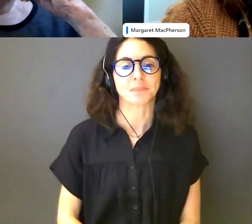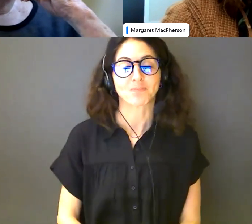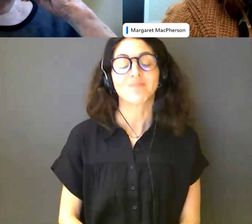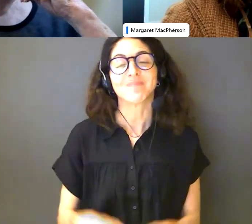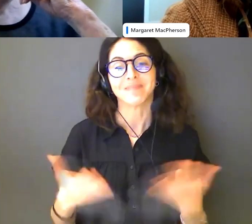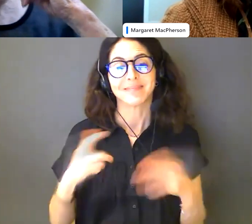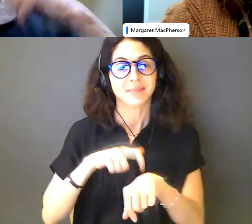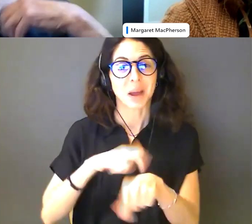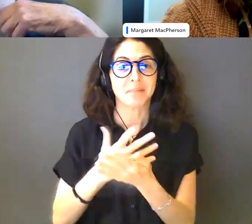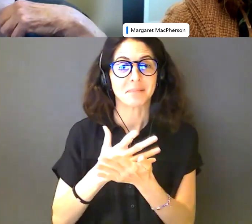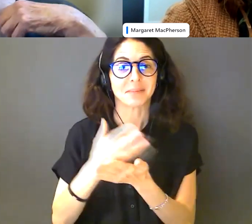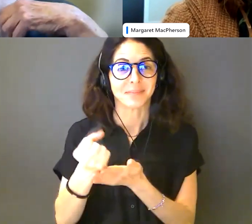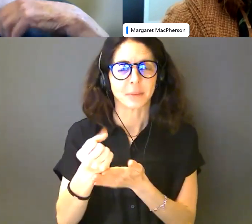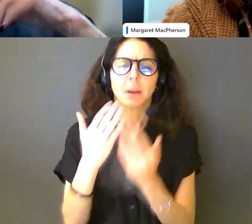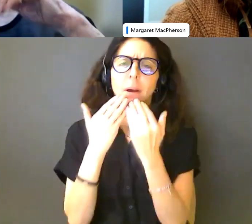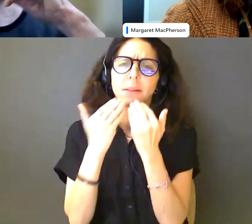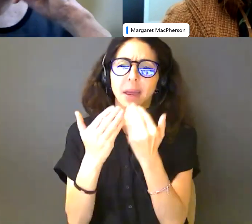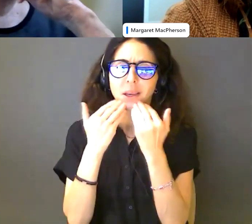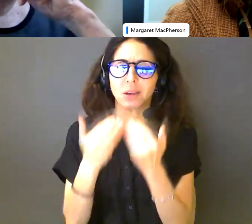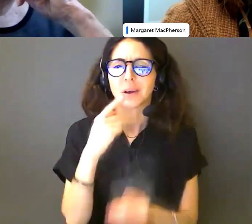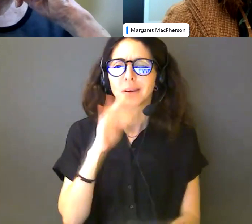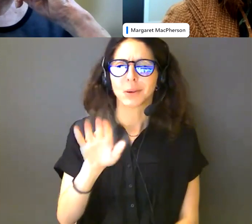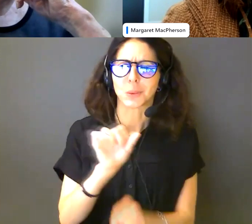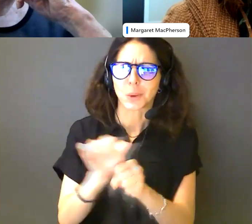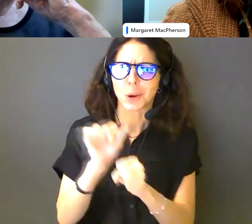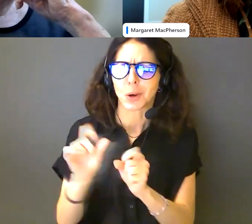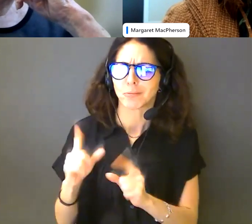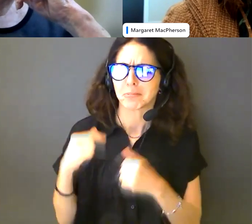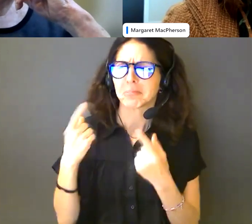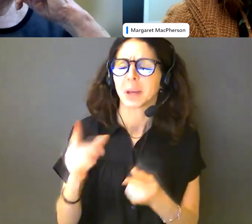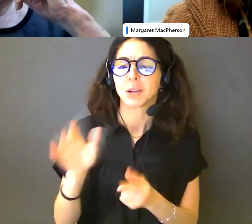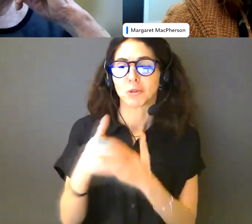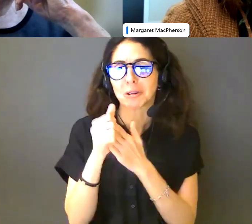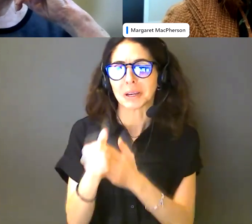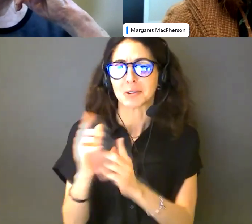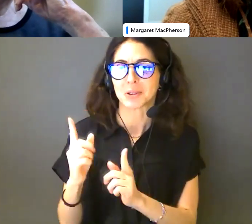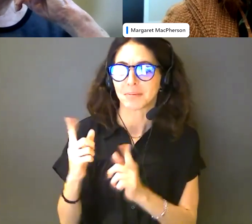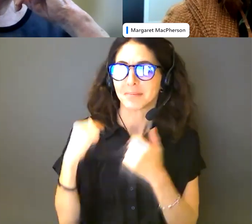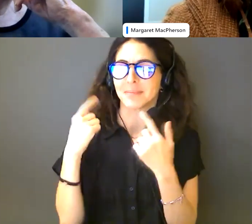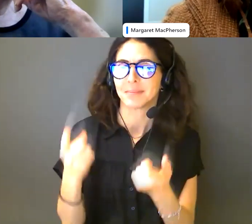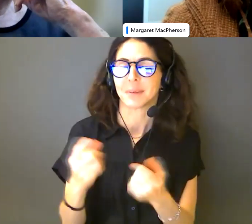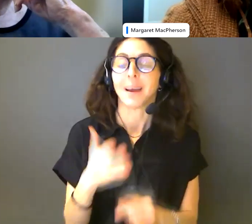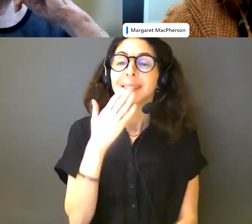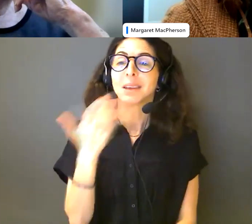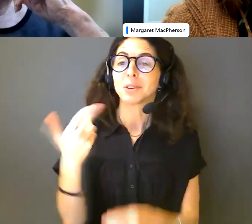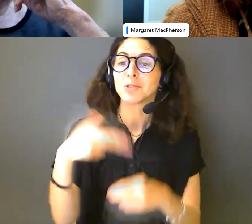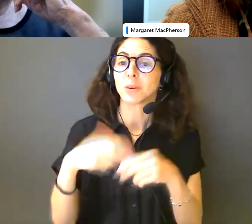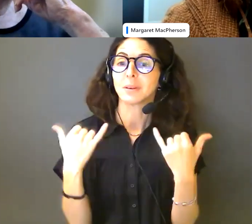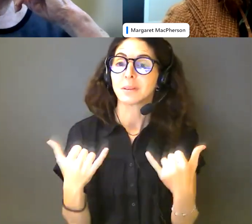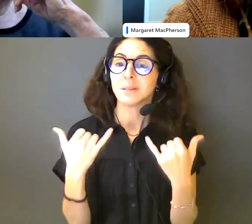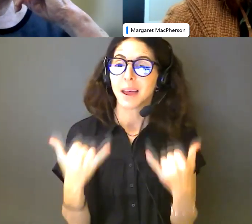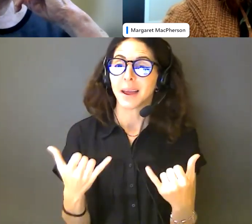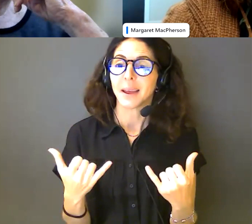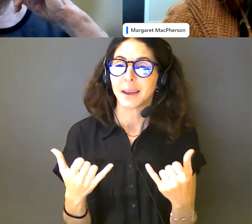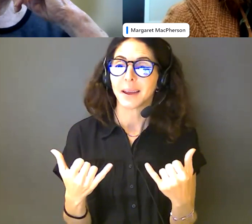time. I want to thank you for all the work you've done in your leadership over the years and for joining us here today. I'm sure